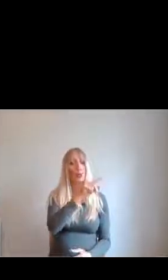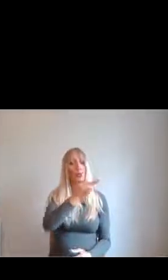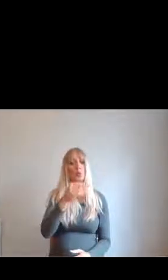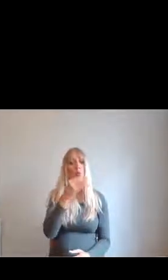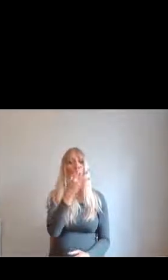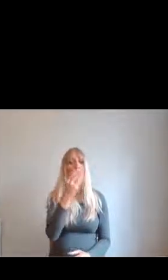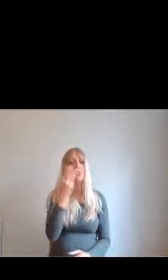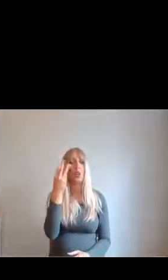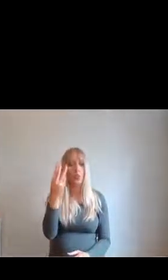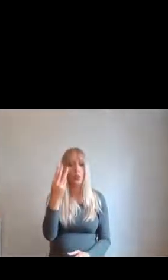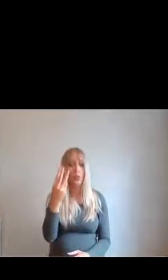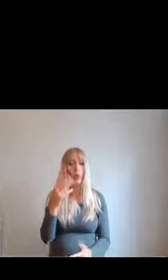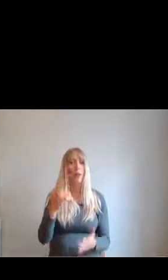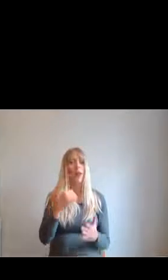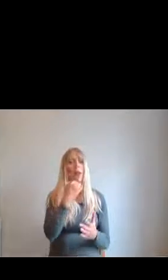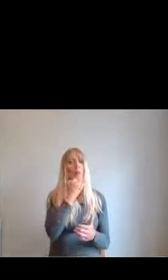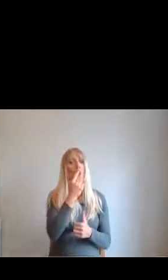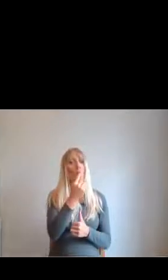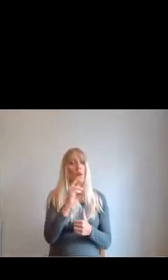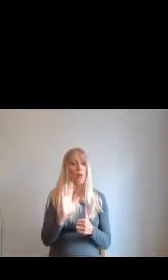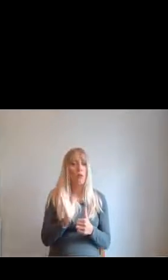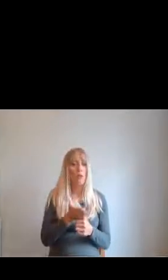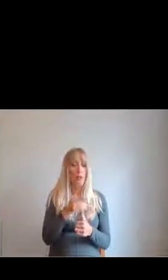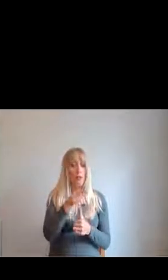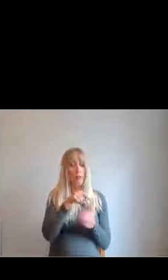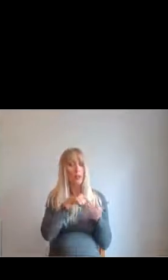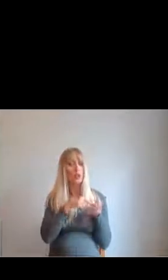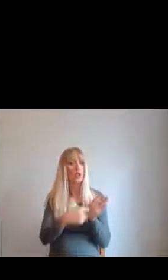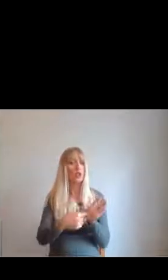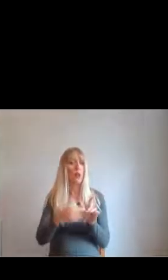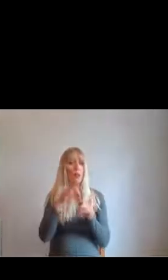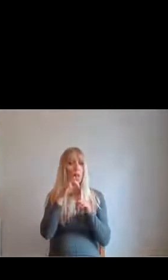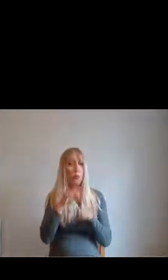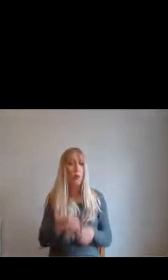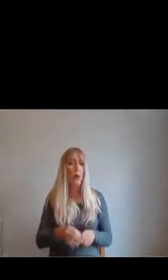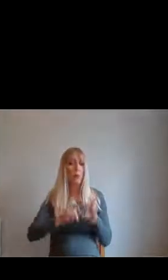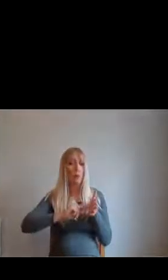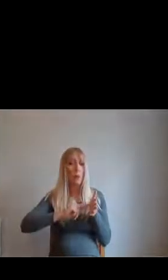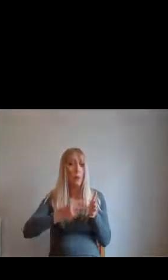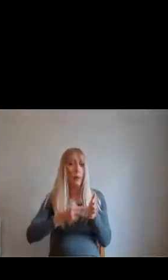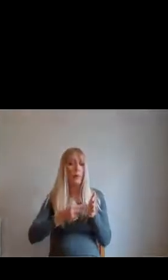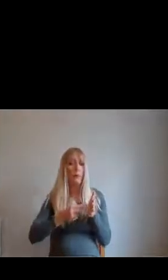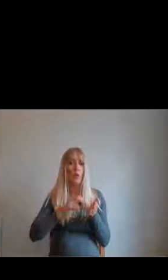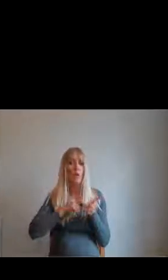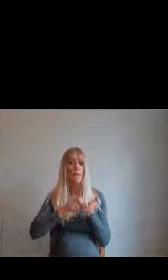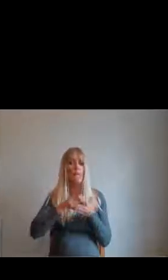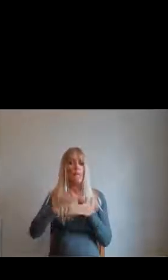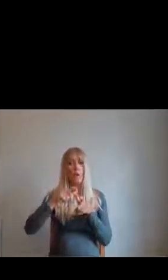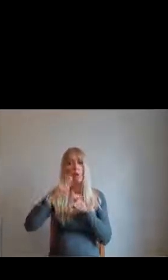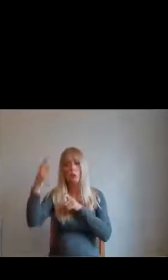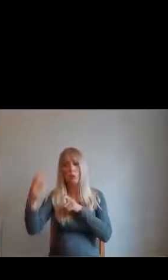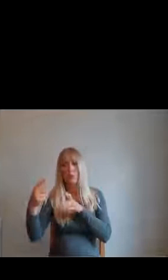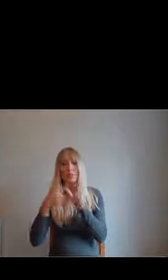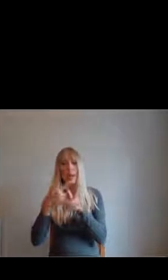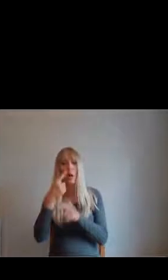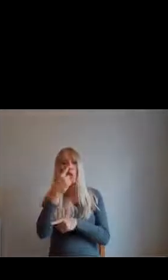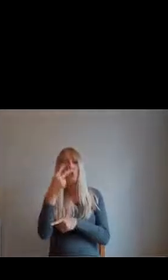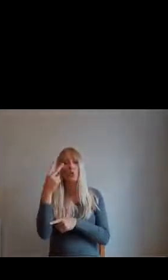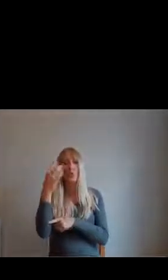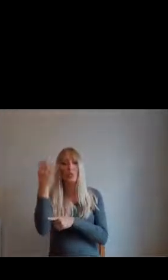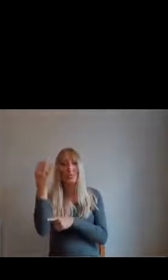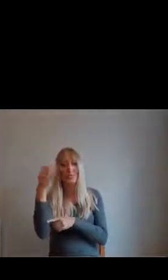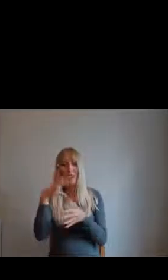Starting with number 1, that shows the proposed location of the footbridge over the A127, which will link